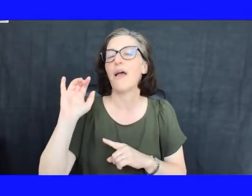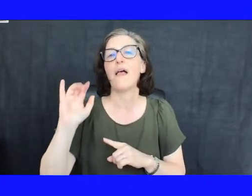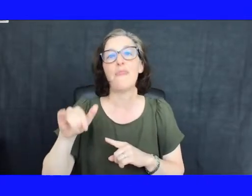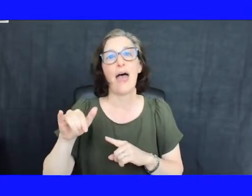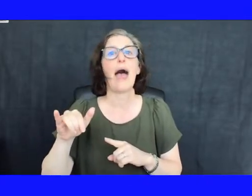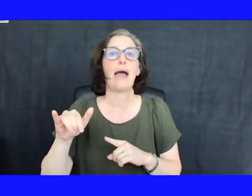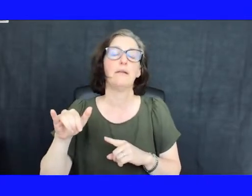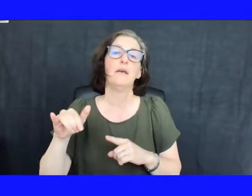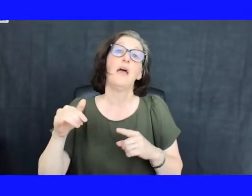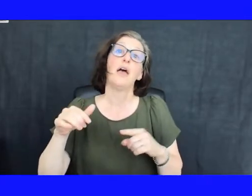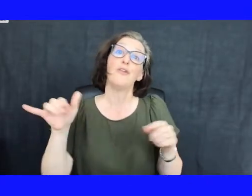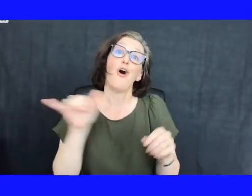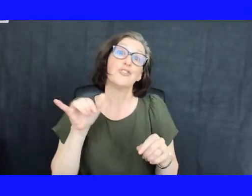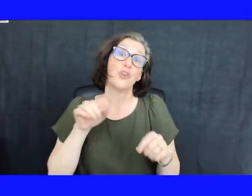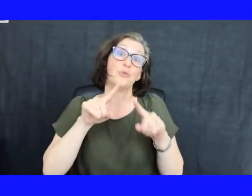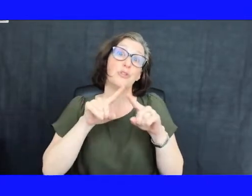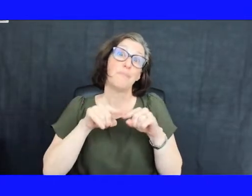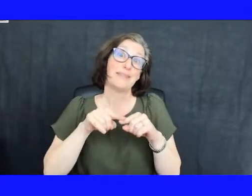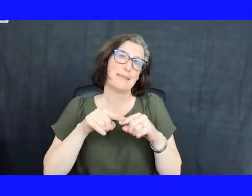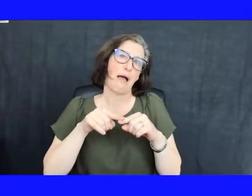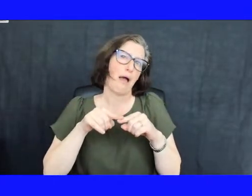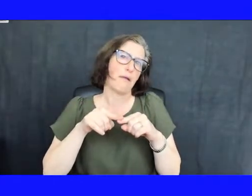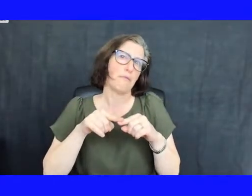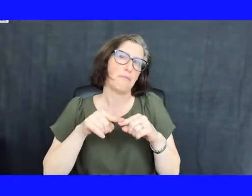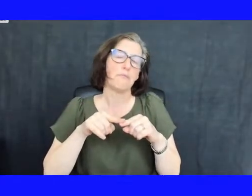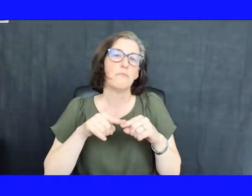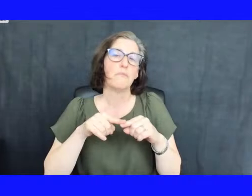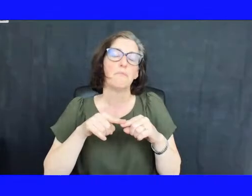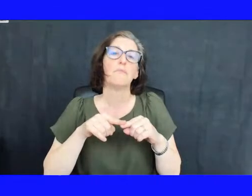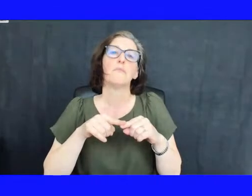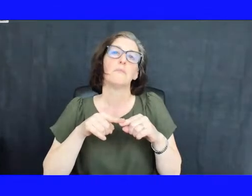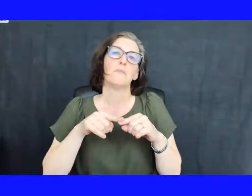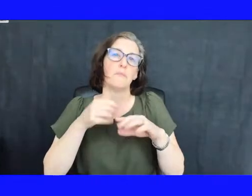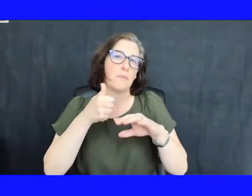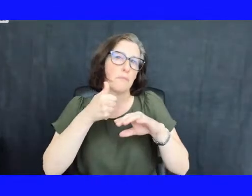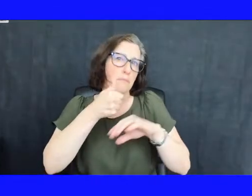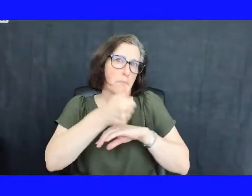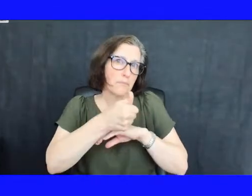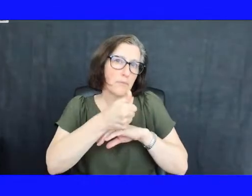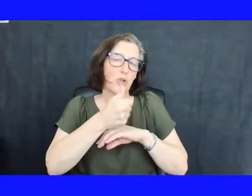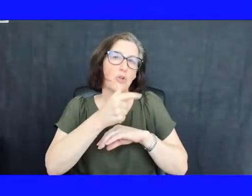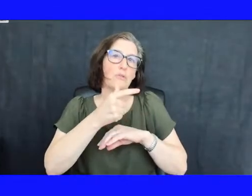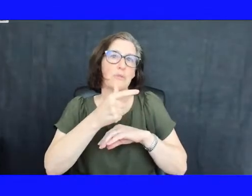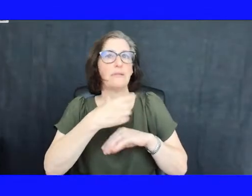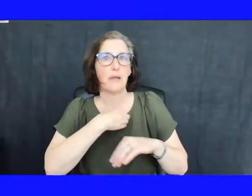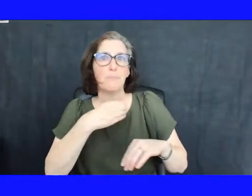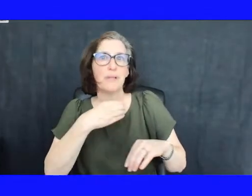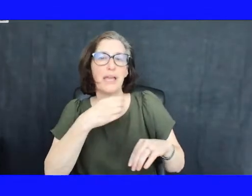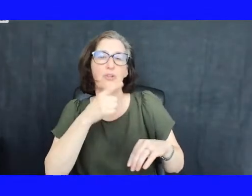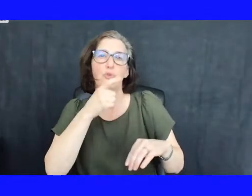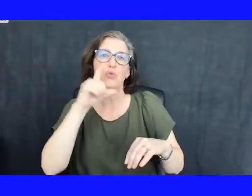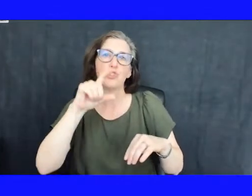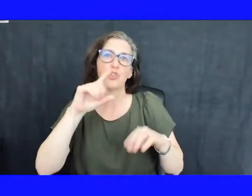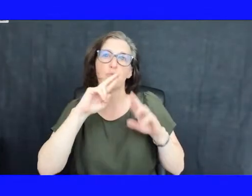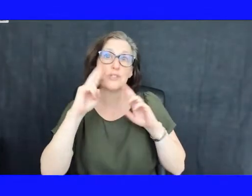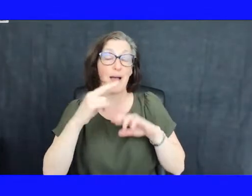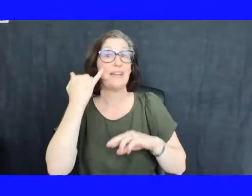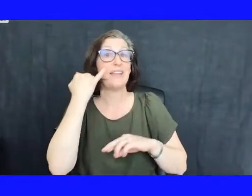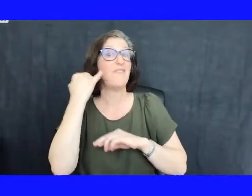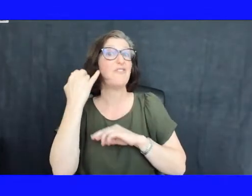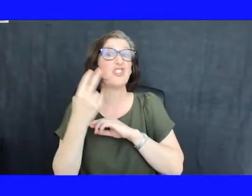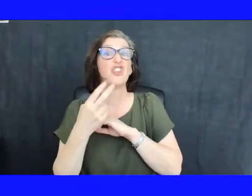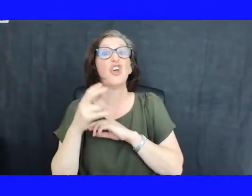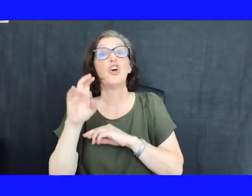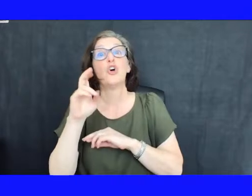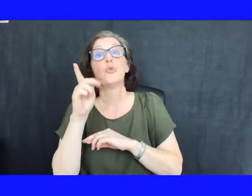issues, usually it goes to the facility, right? Because I mean, so in the most both extreme